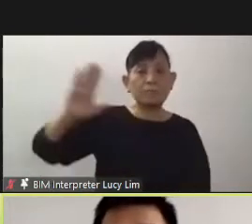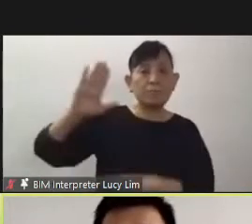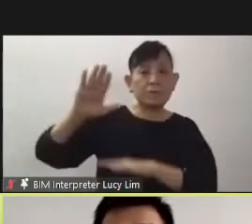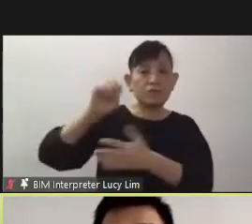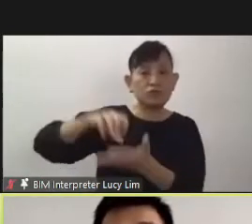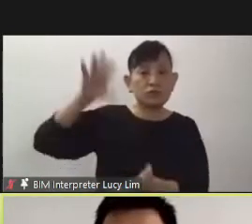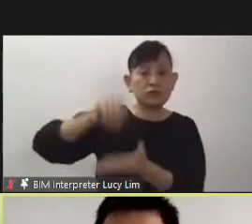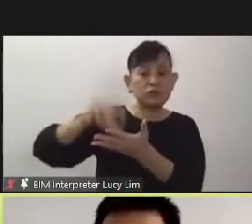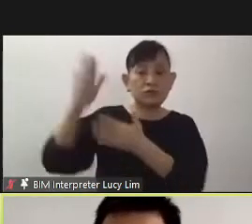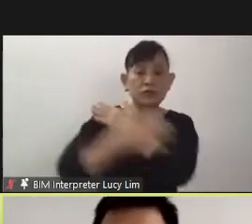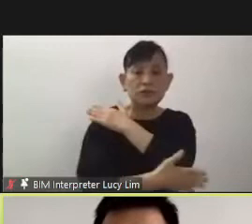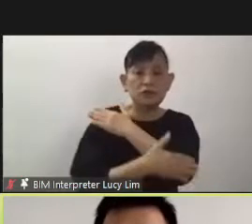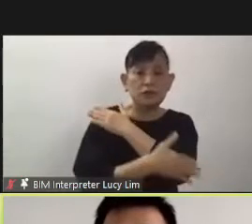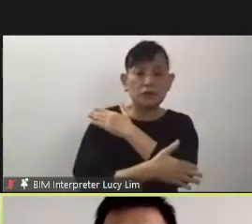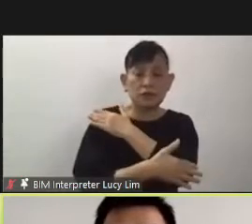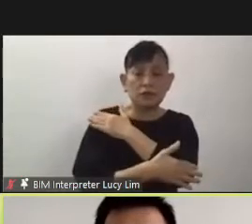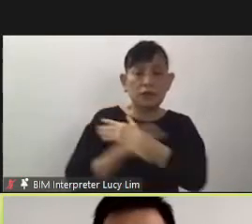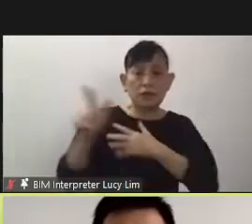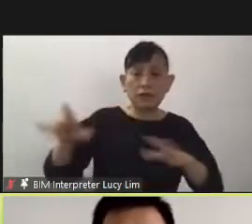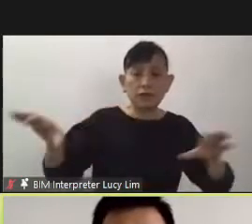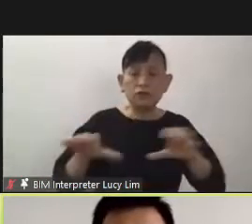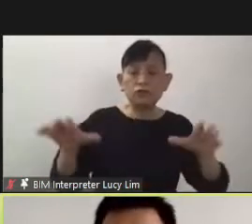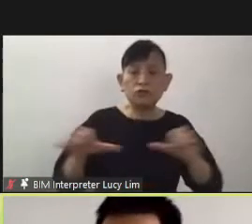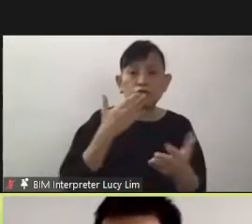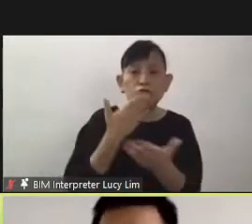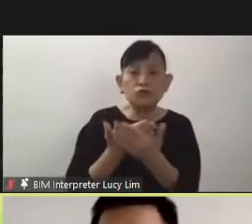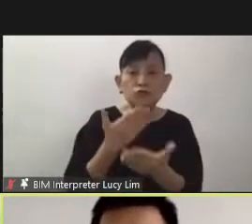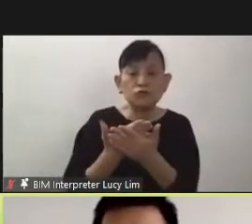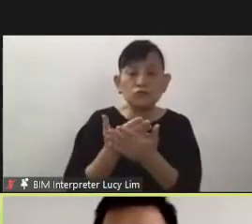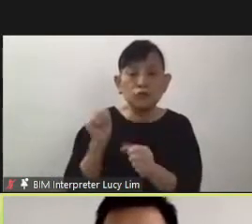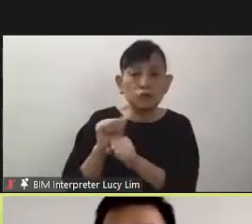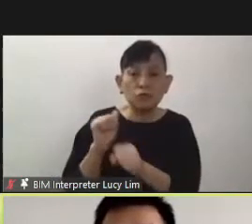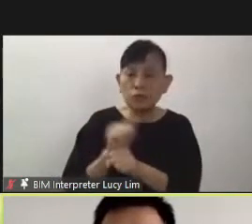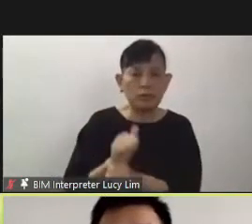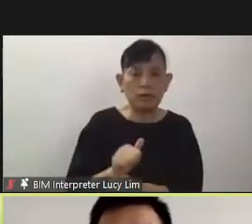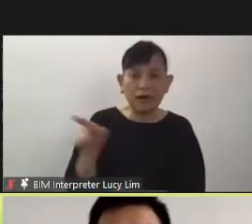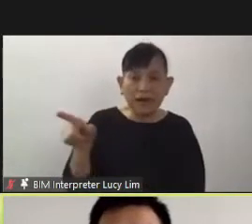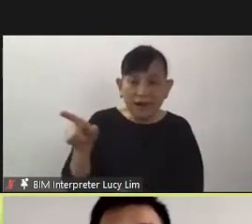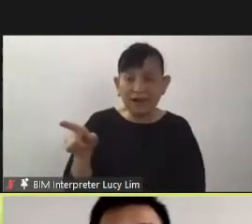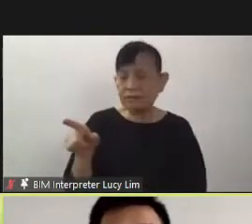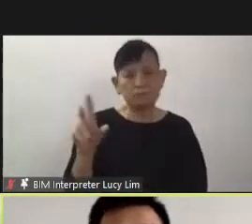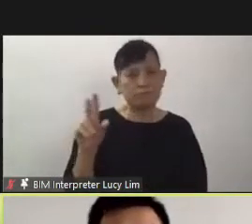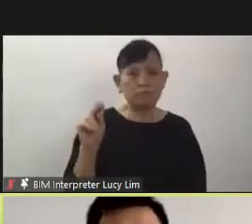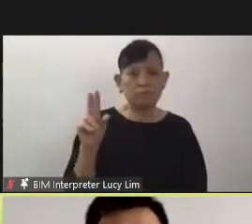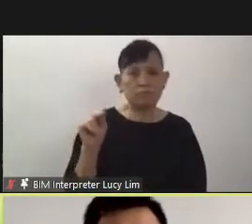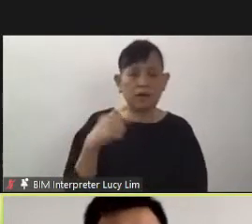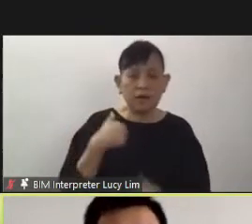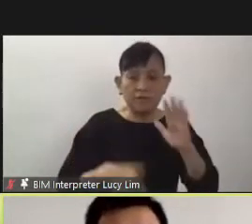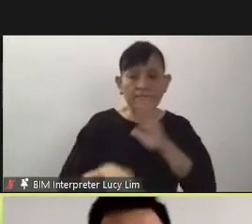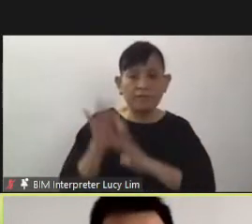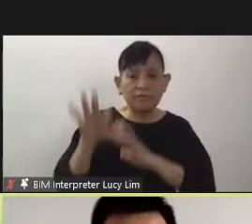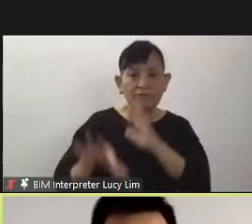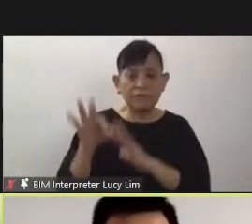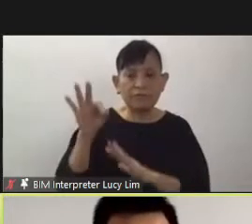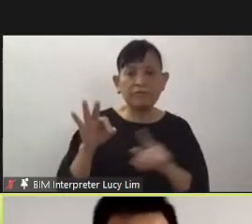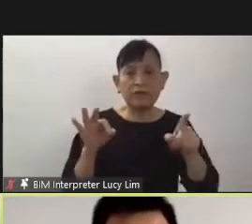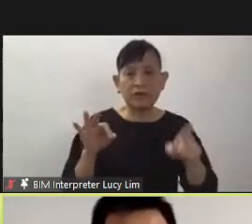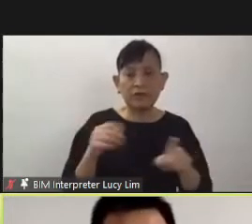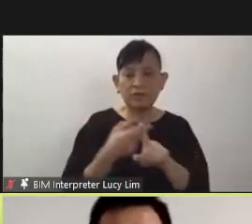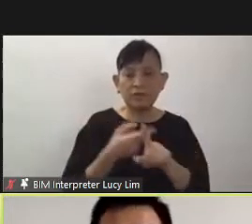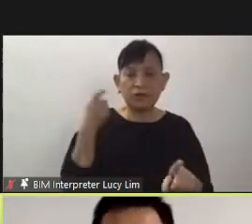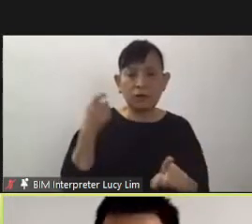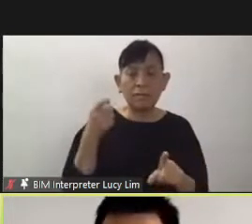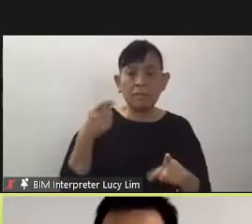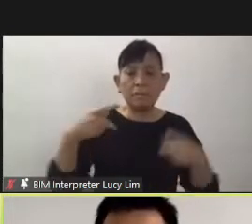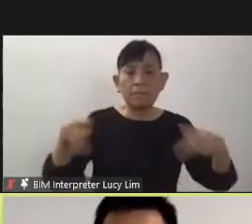always claim that they do a lot of good work in recycling, but actually not. So on the ground, we found a lot of all this plastic was shifted